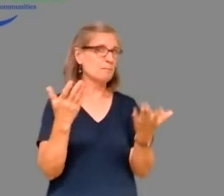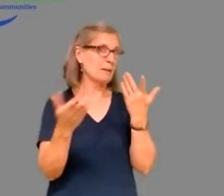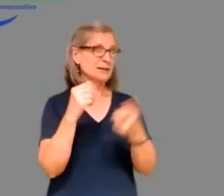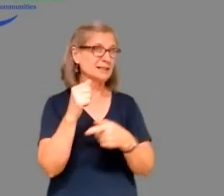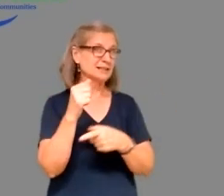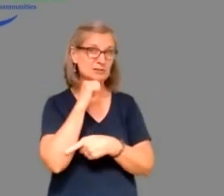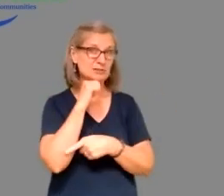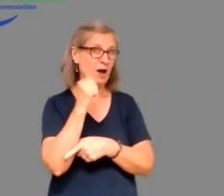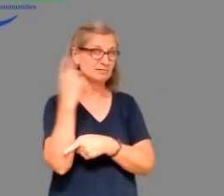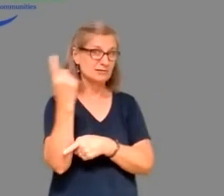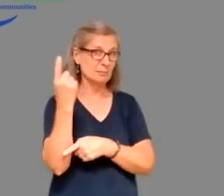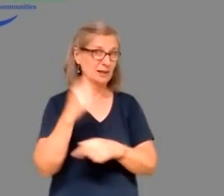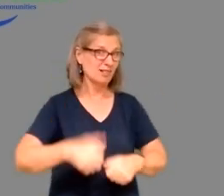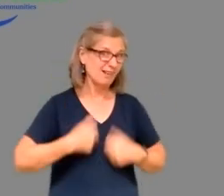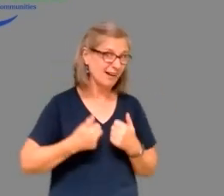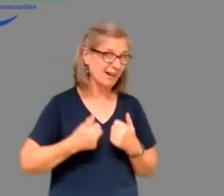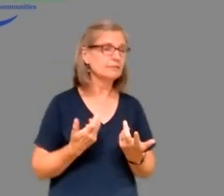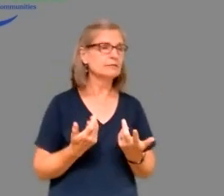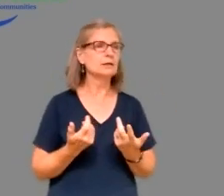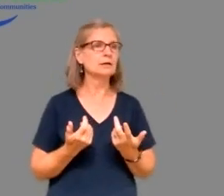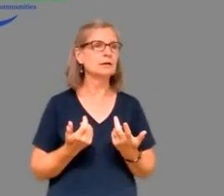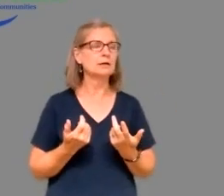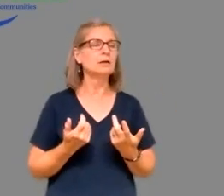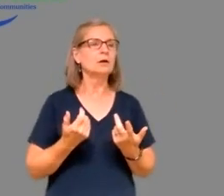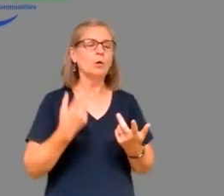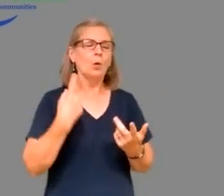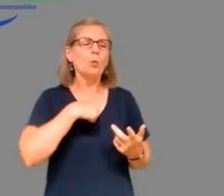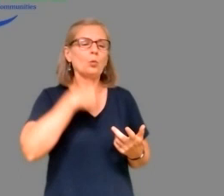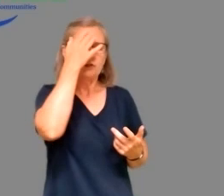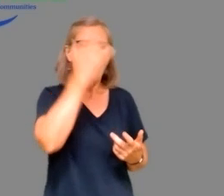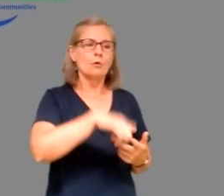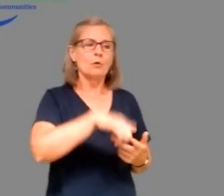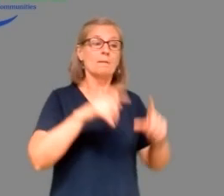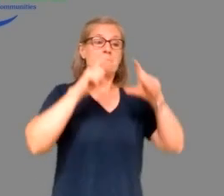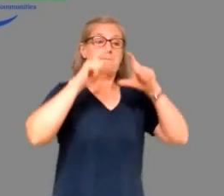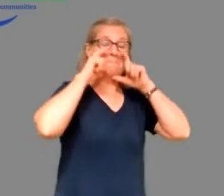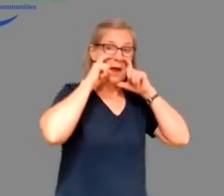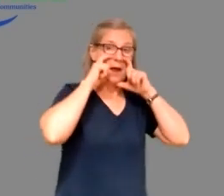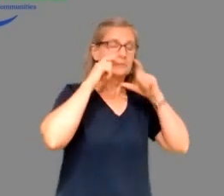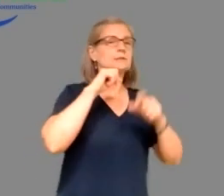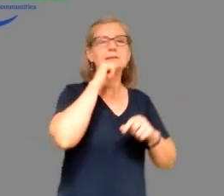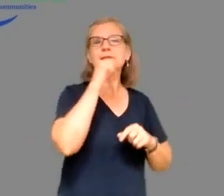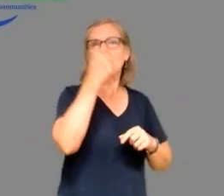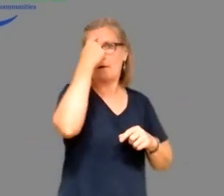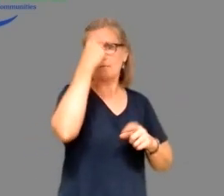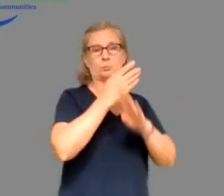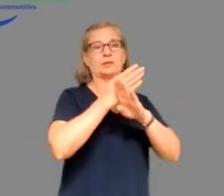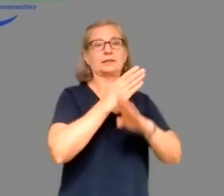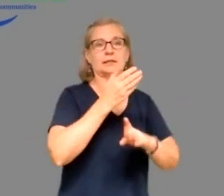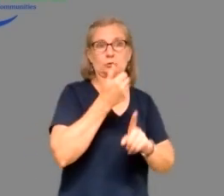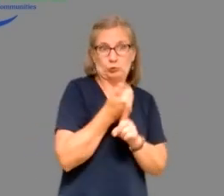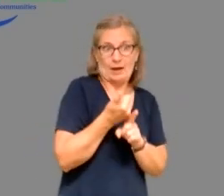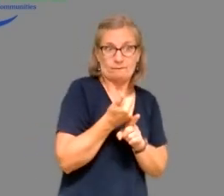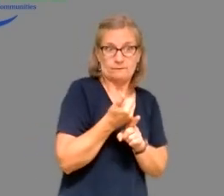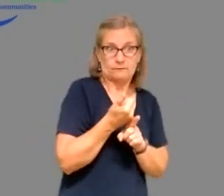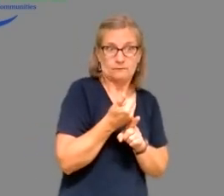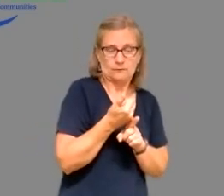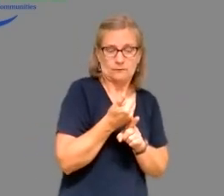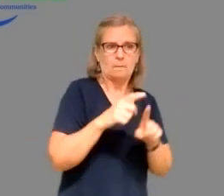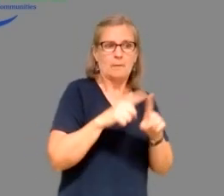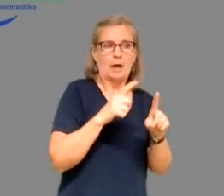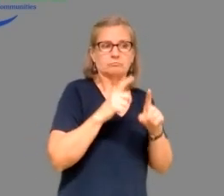beginning is that wearing masks wasn't to protect you, right, as much as it was to protect the other person, right? Unless maybe you're wearing an